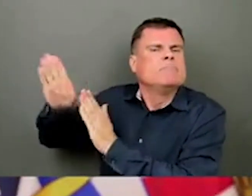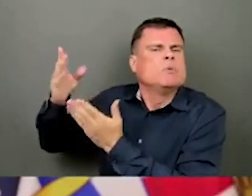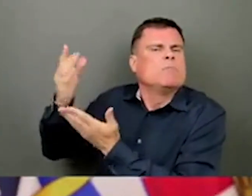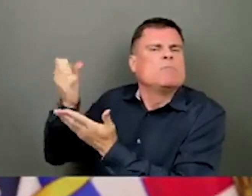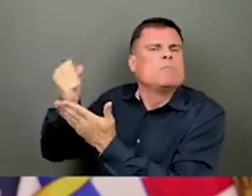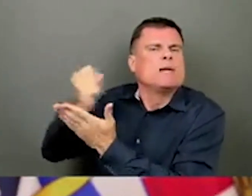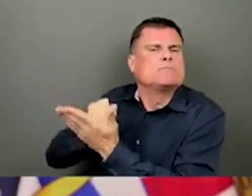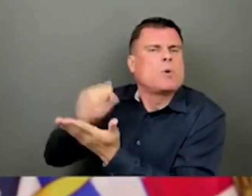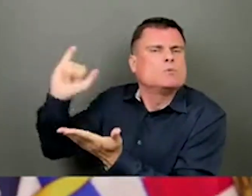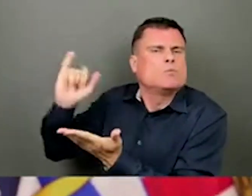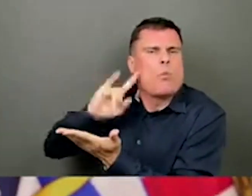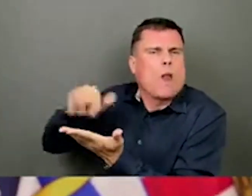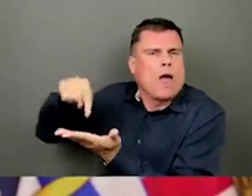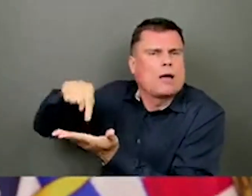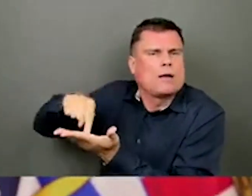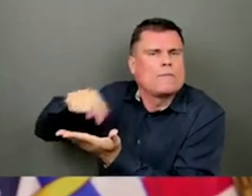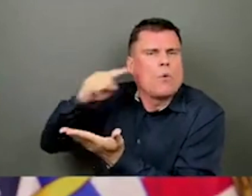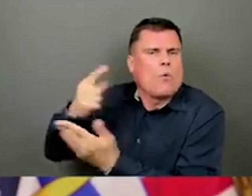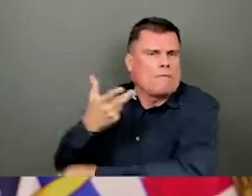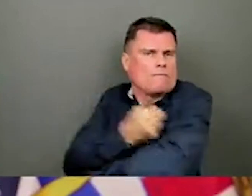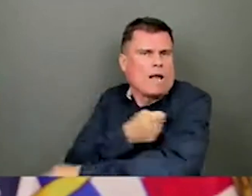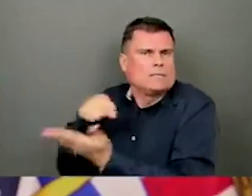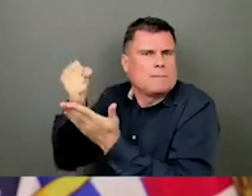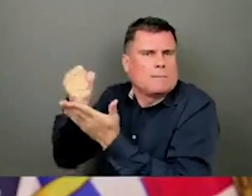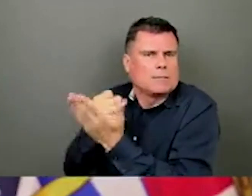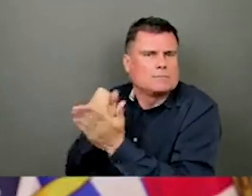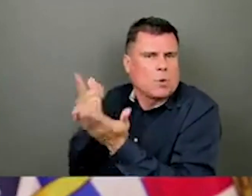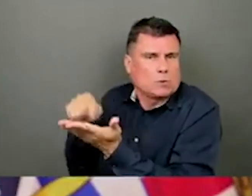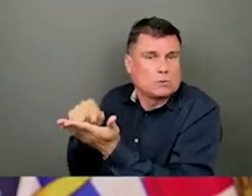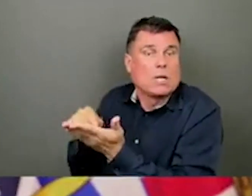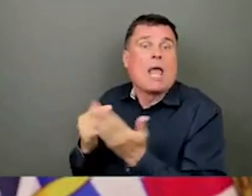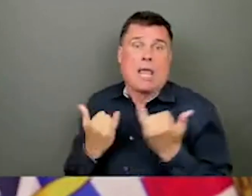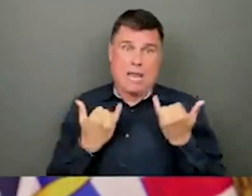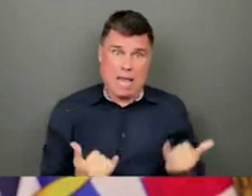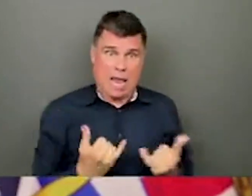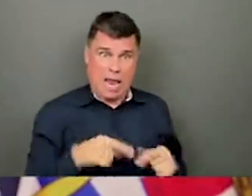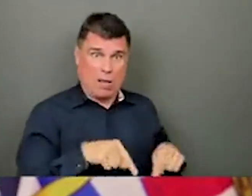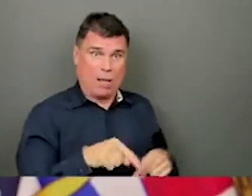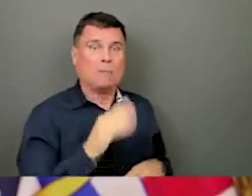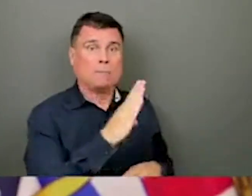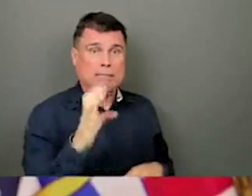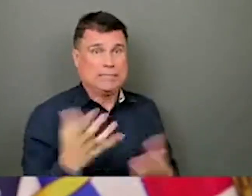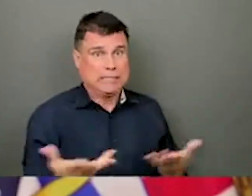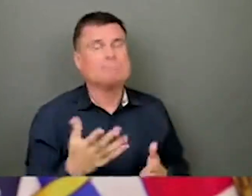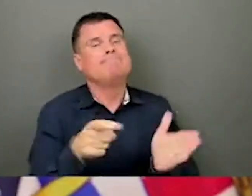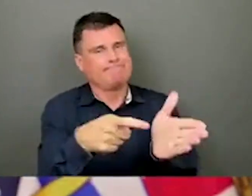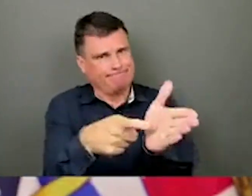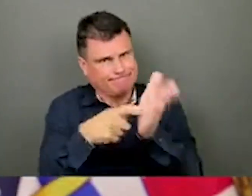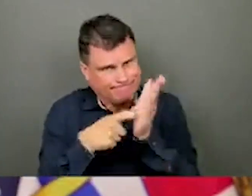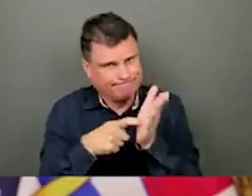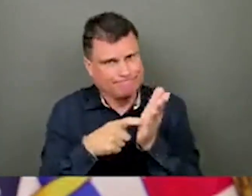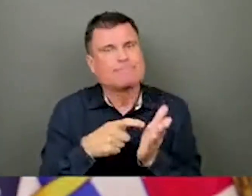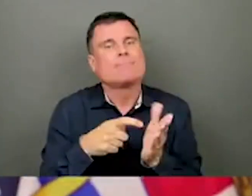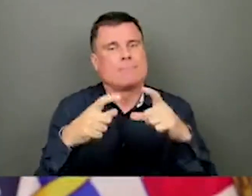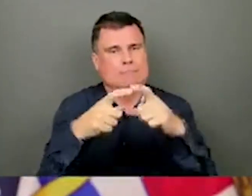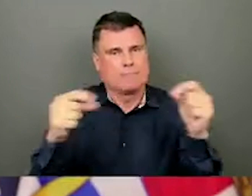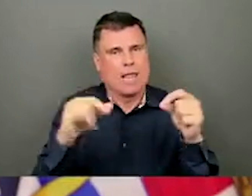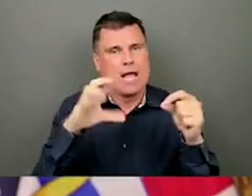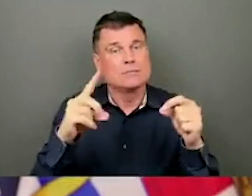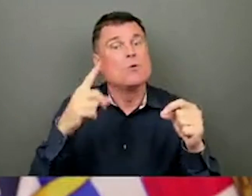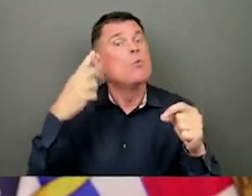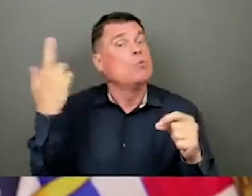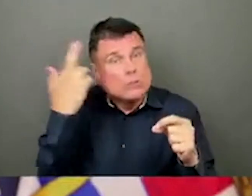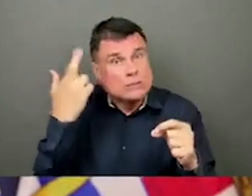But for now, this is what we need to continue to operate safely in our communities as we head into this next